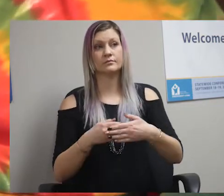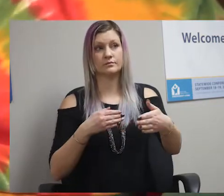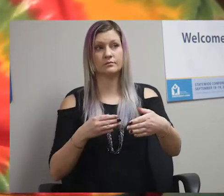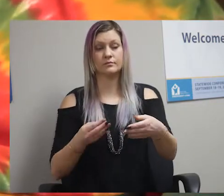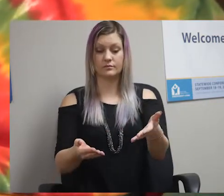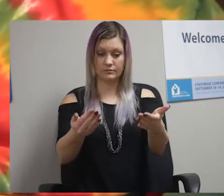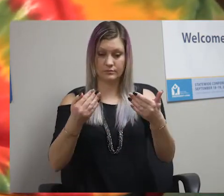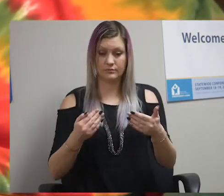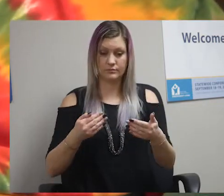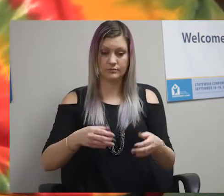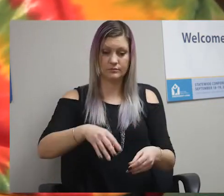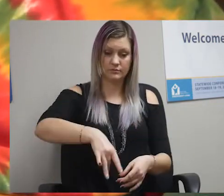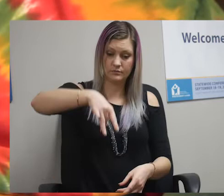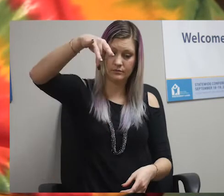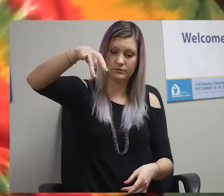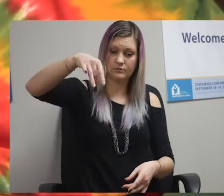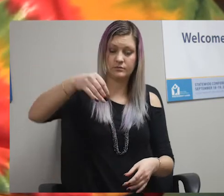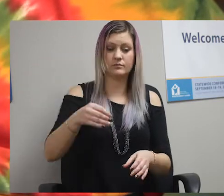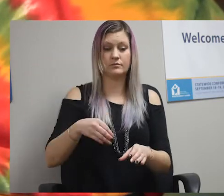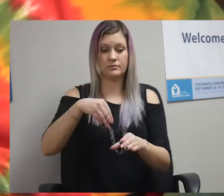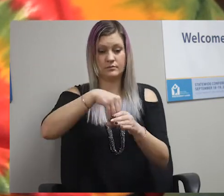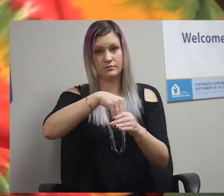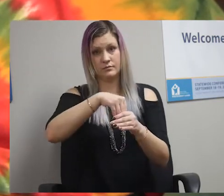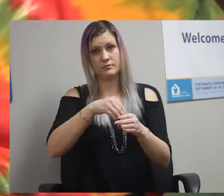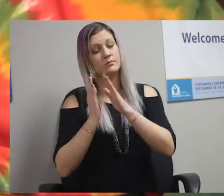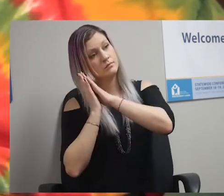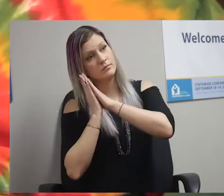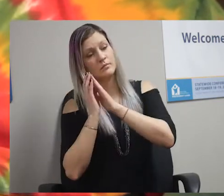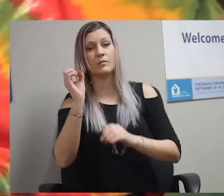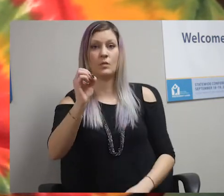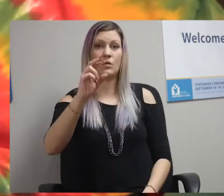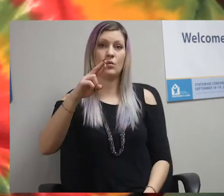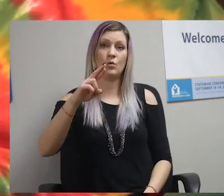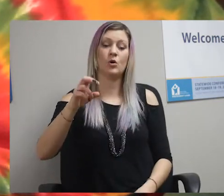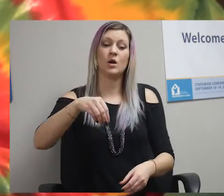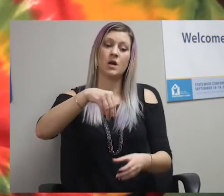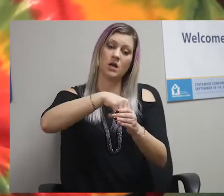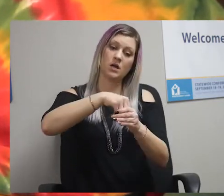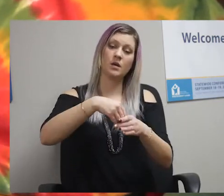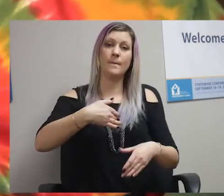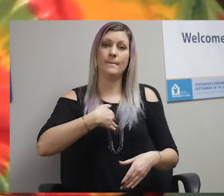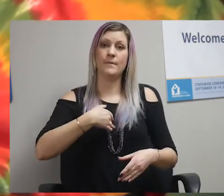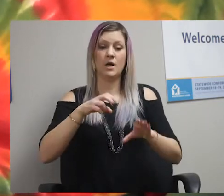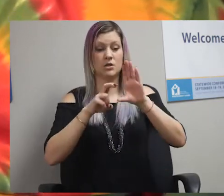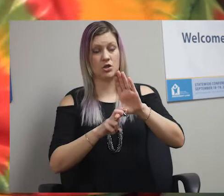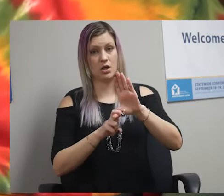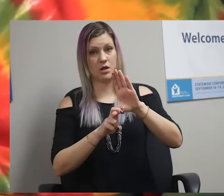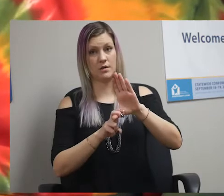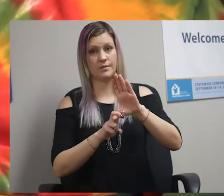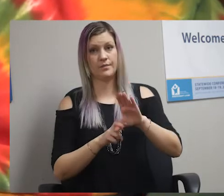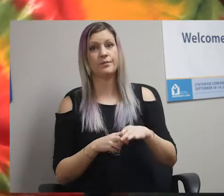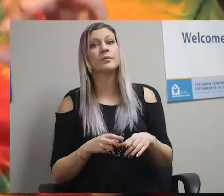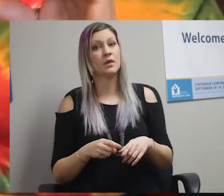over and pick me up and either get me back on the bed or back in my chair, and that's happened a few times.